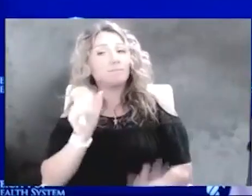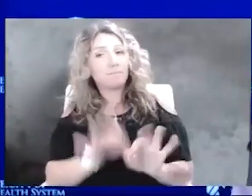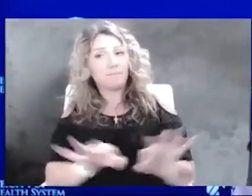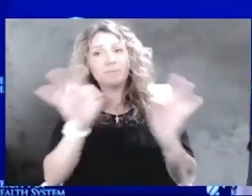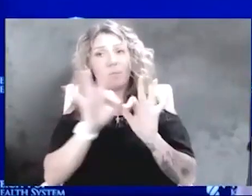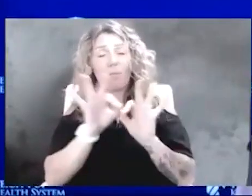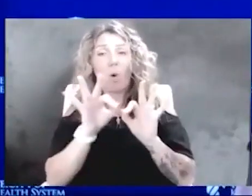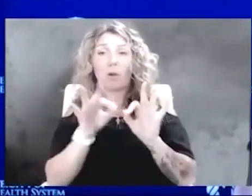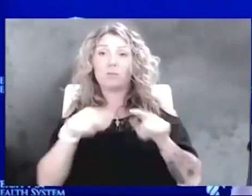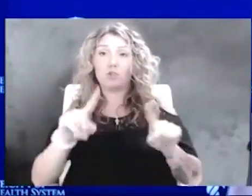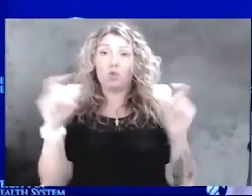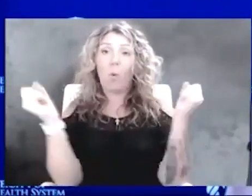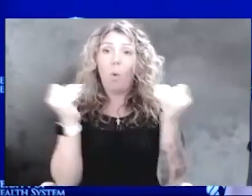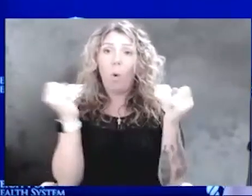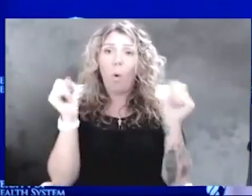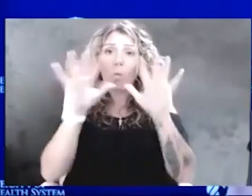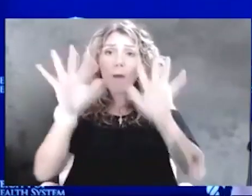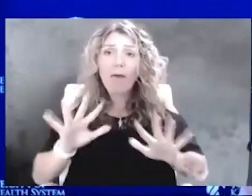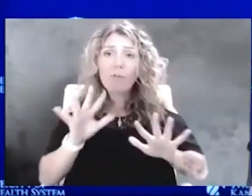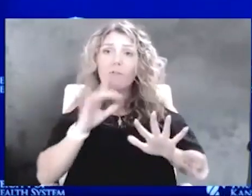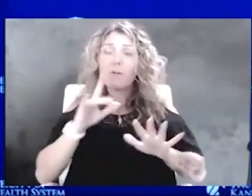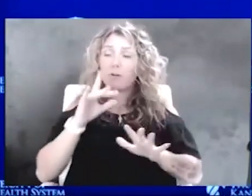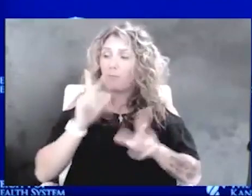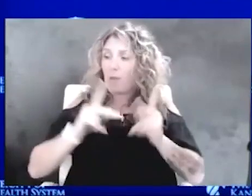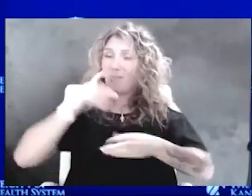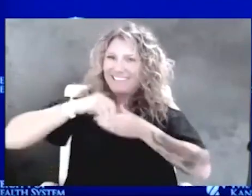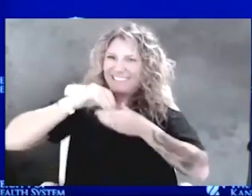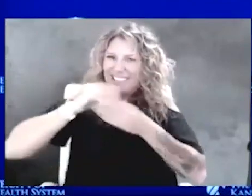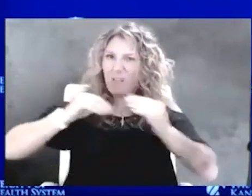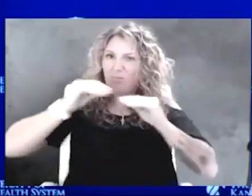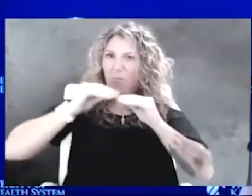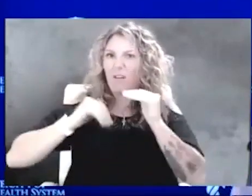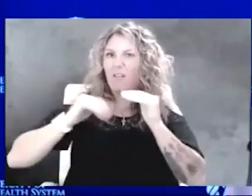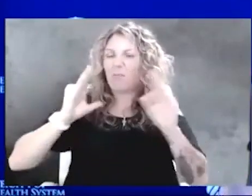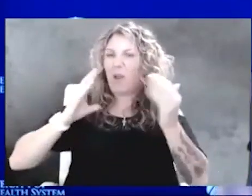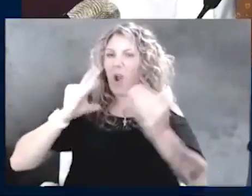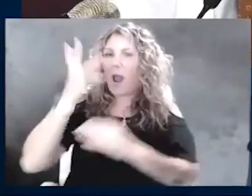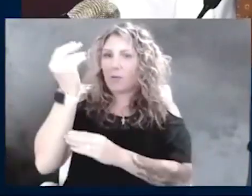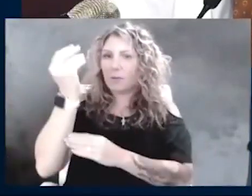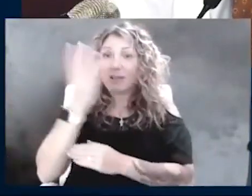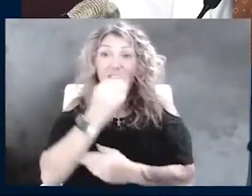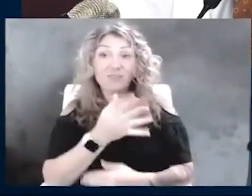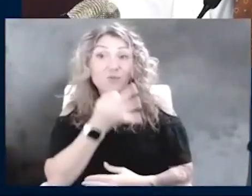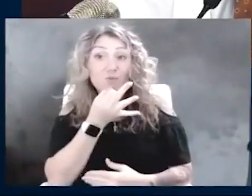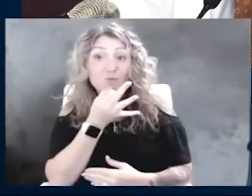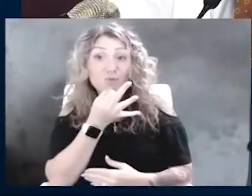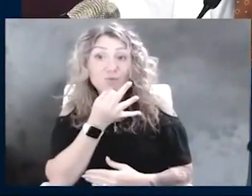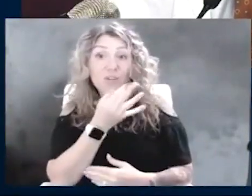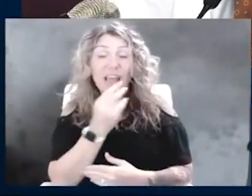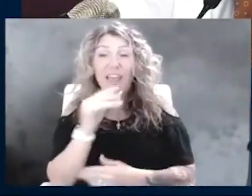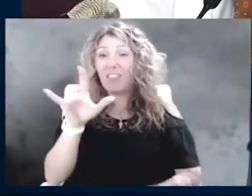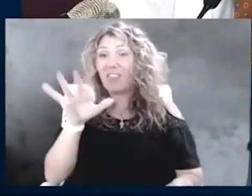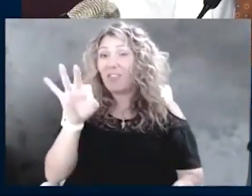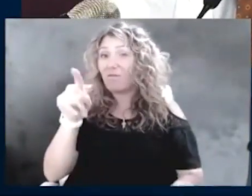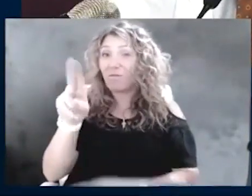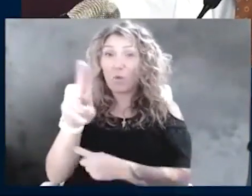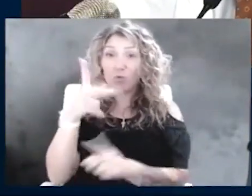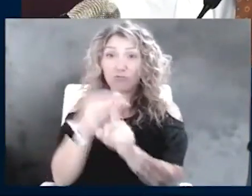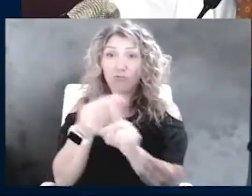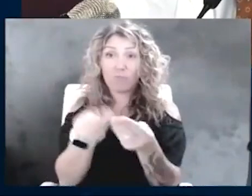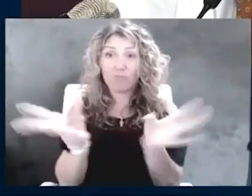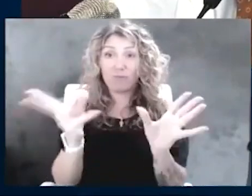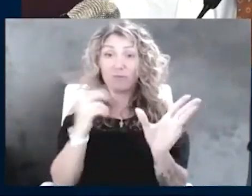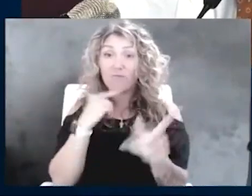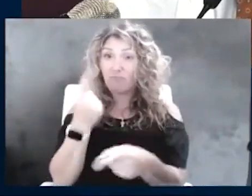people are going to be doing more things inside as compared to outdoors. And pretty soon, the flu shot's going to be out because, right, that'll be, we're in the early